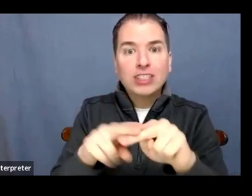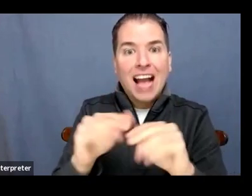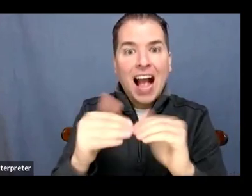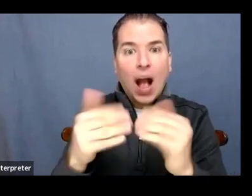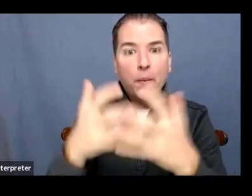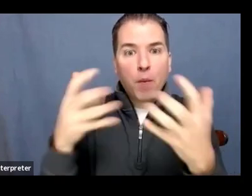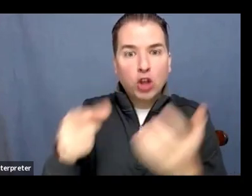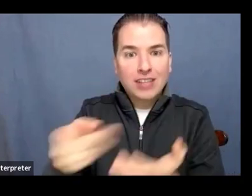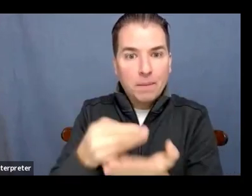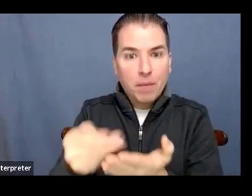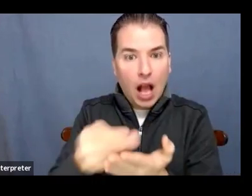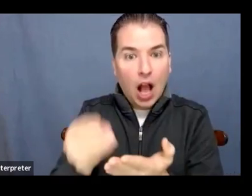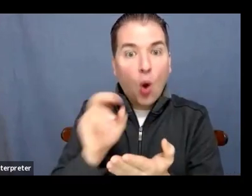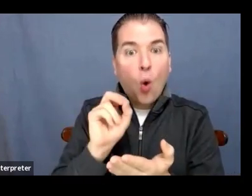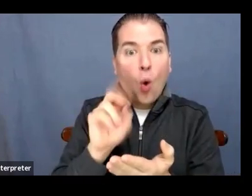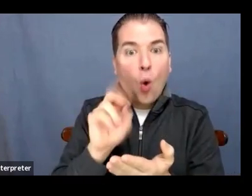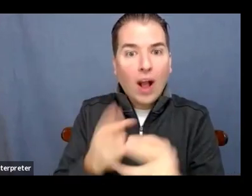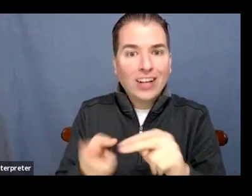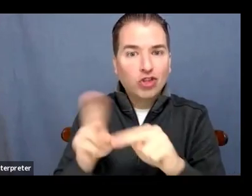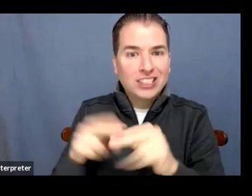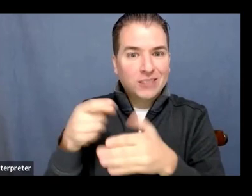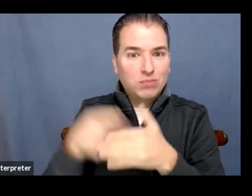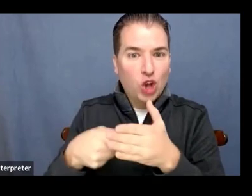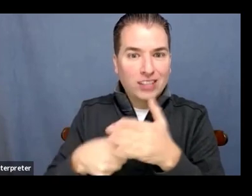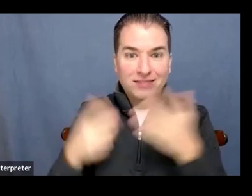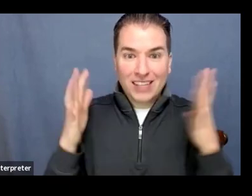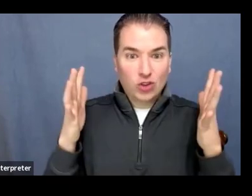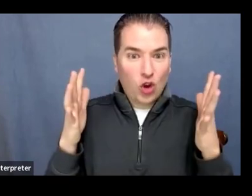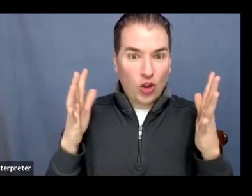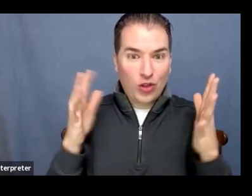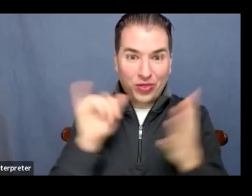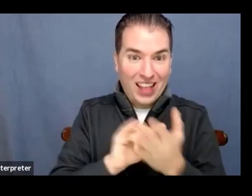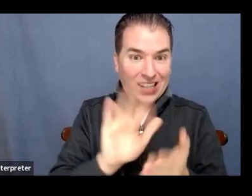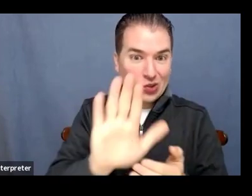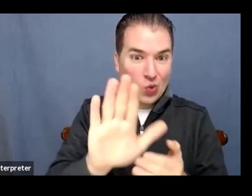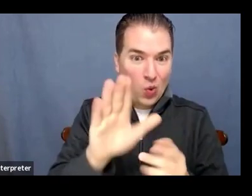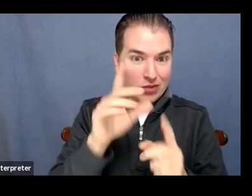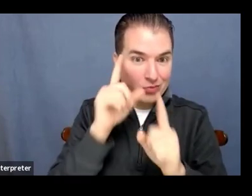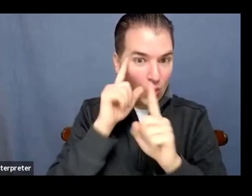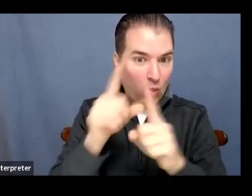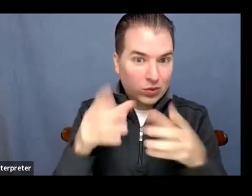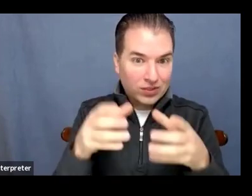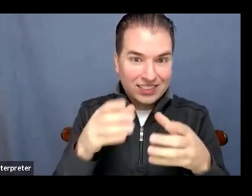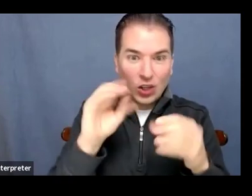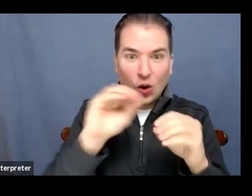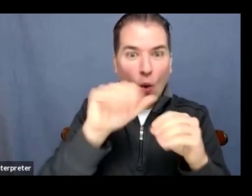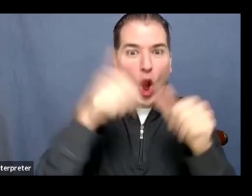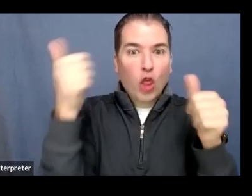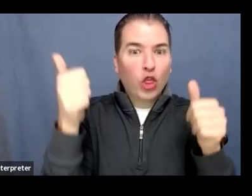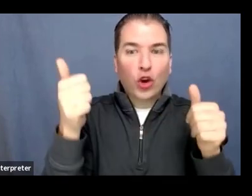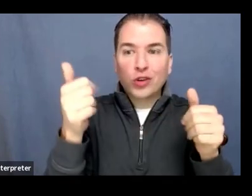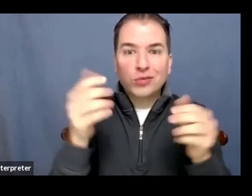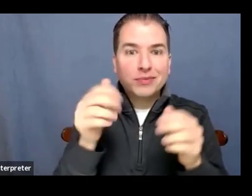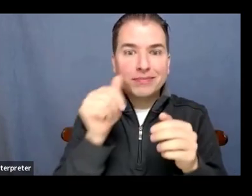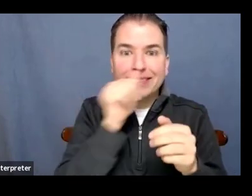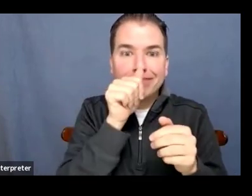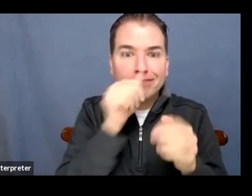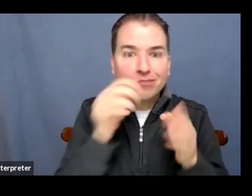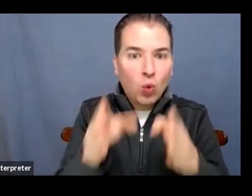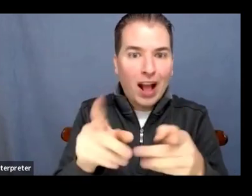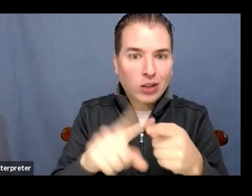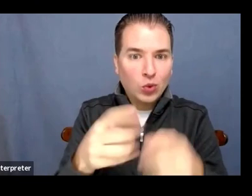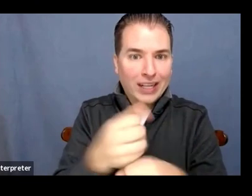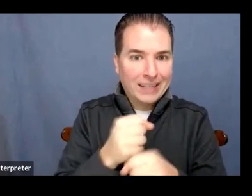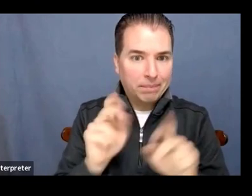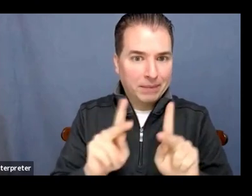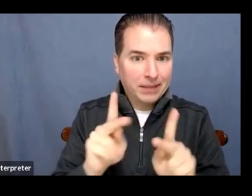acquiring customers, because typically that's about 80% of your marketing opportunity, right? So that's